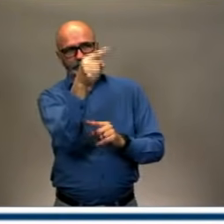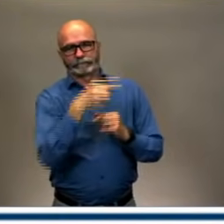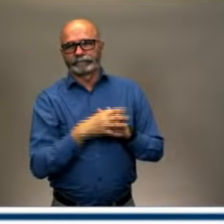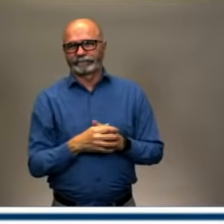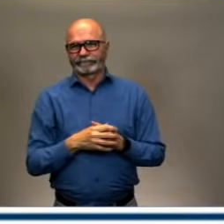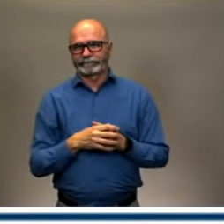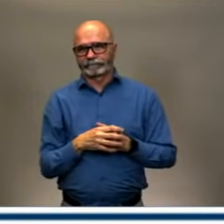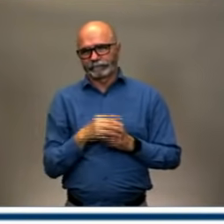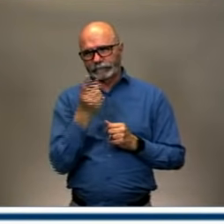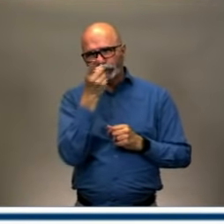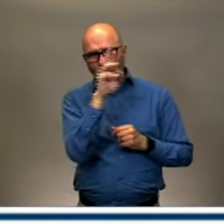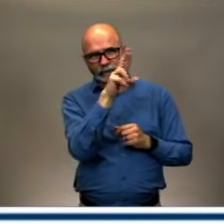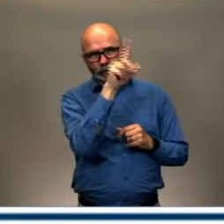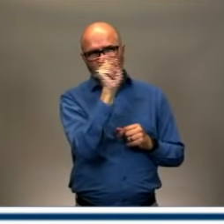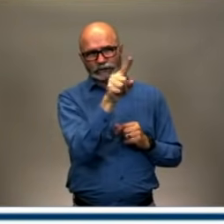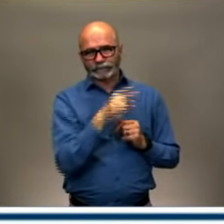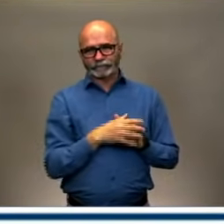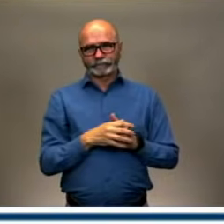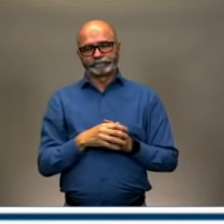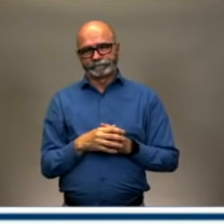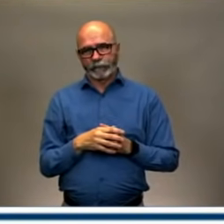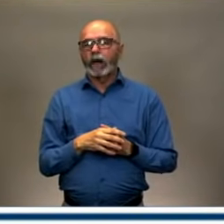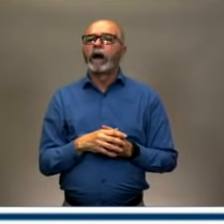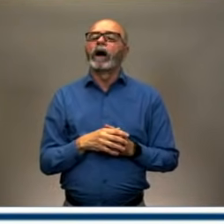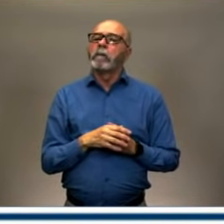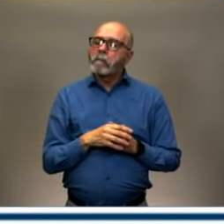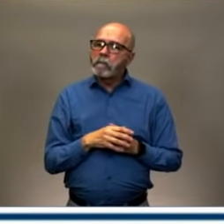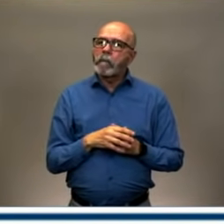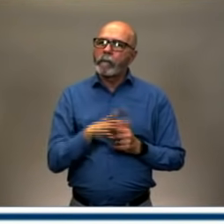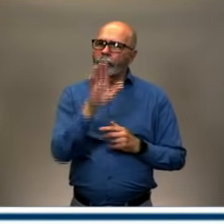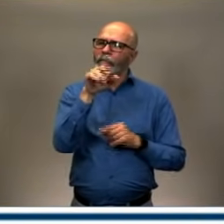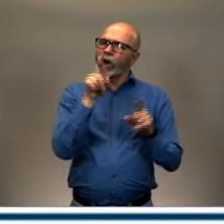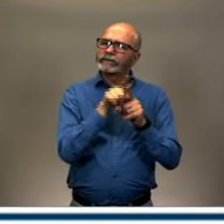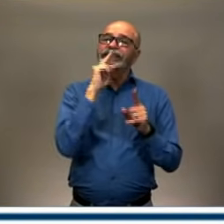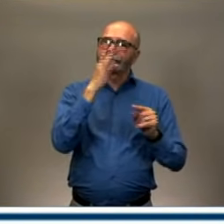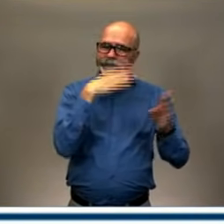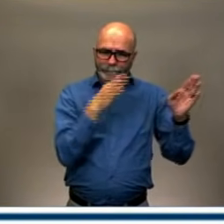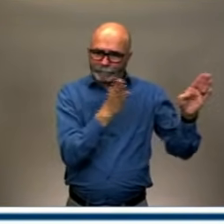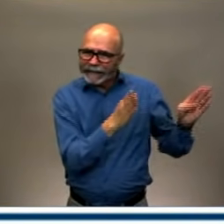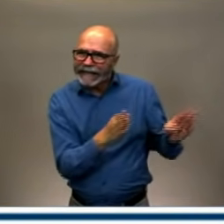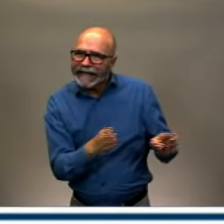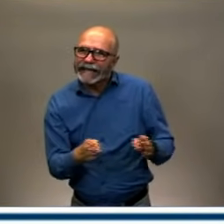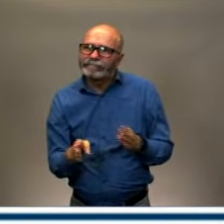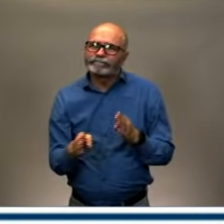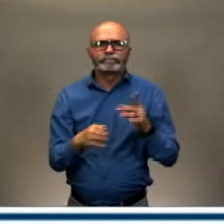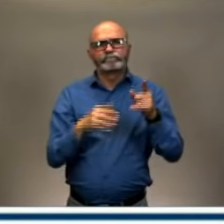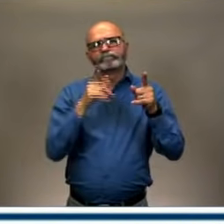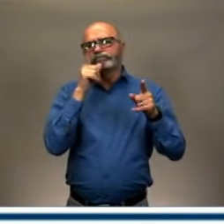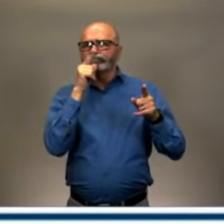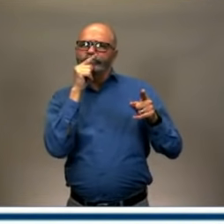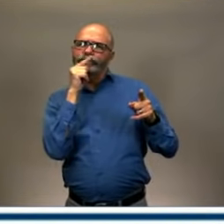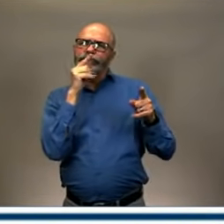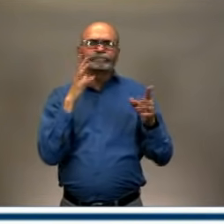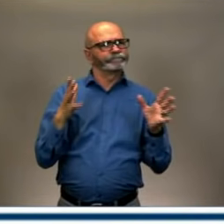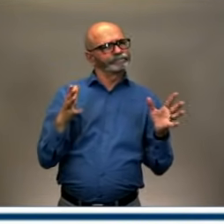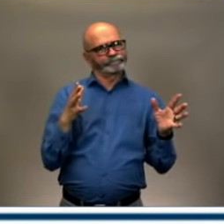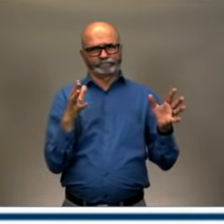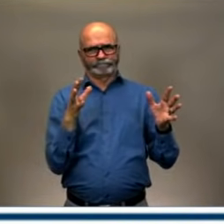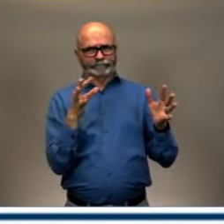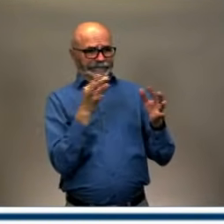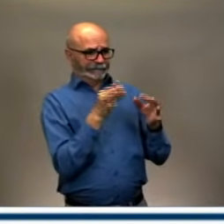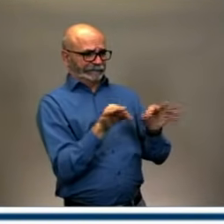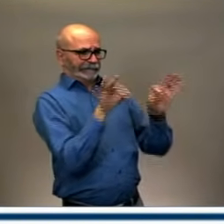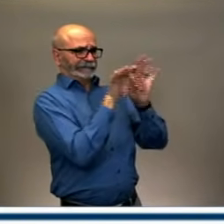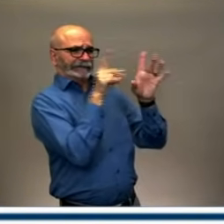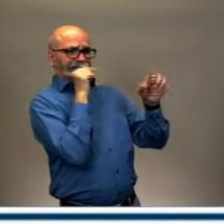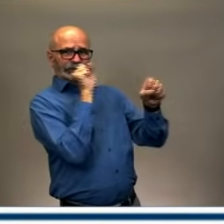that's happening during phase 1 ahead of phase 2 is to determine who exactly qualifies as an essential worker to receive the vaccine.